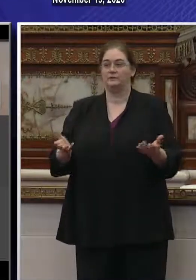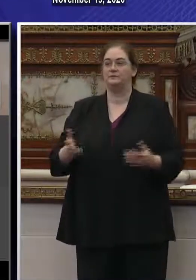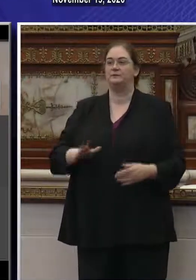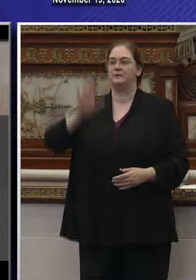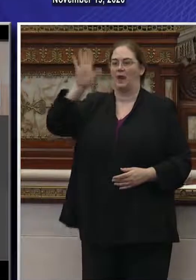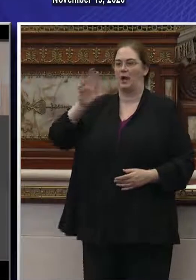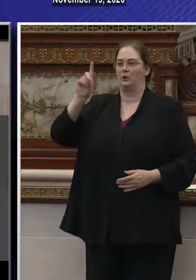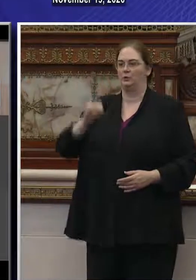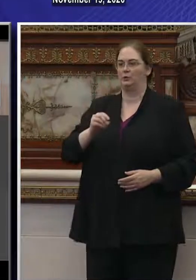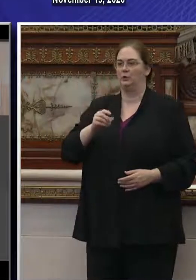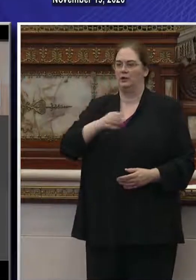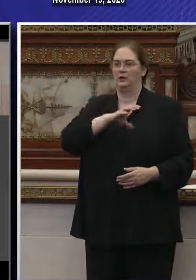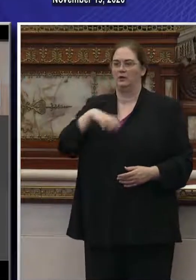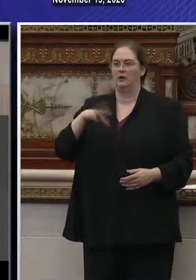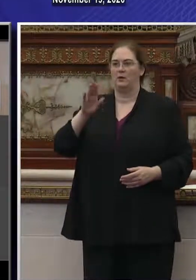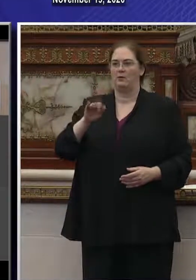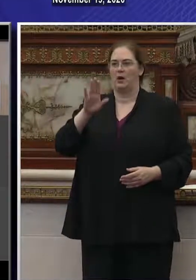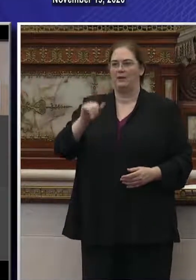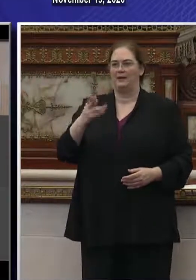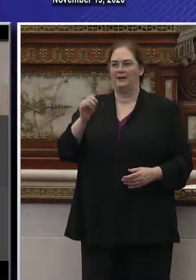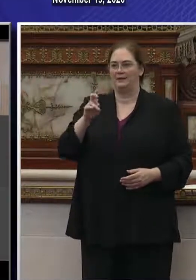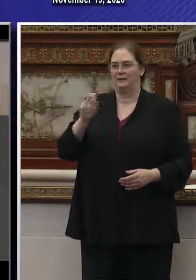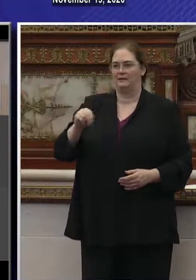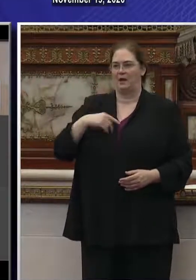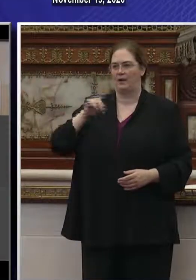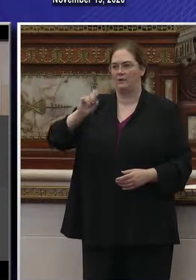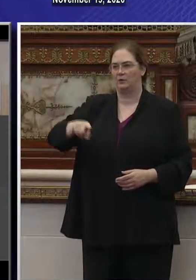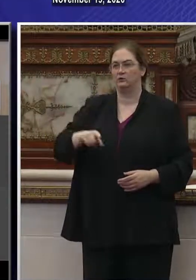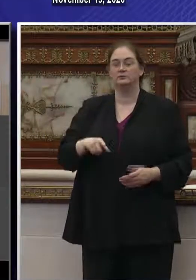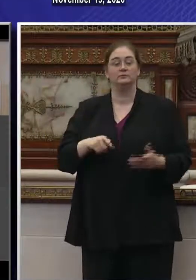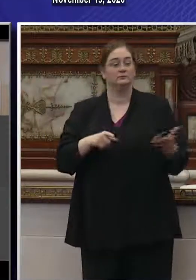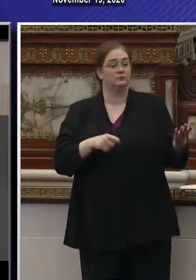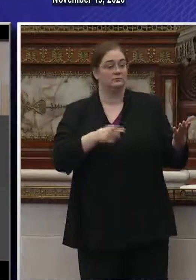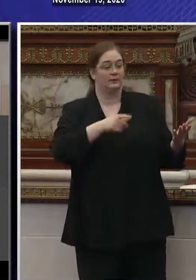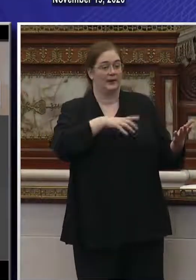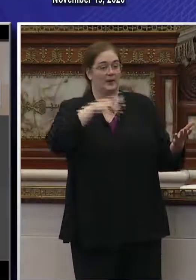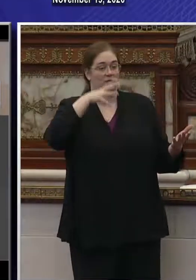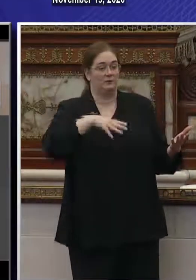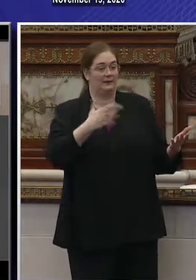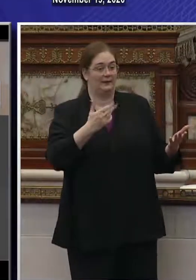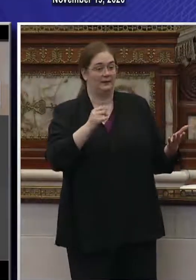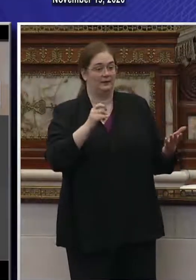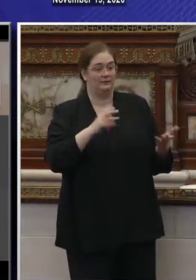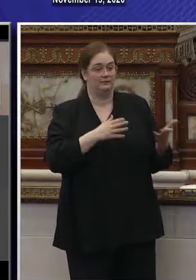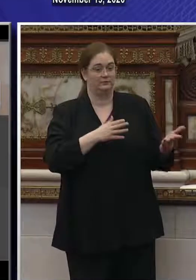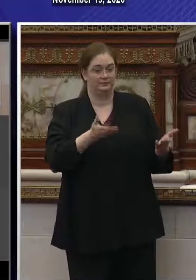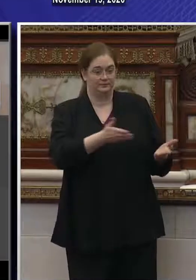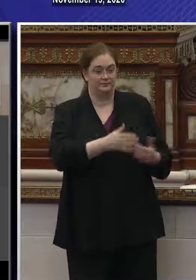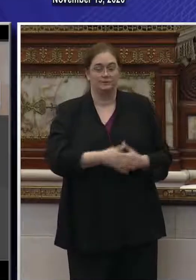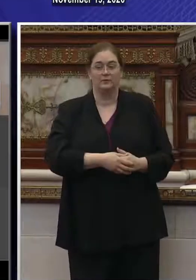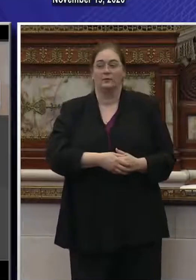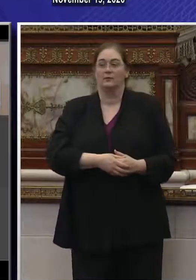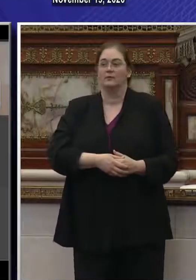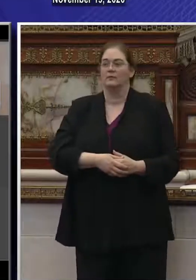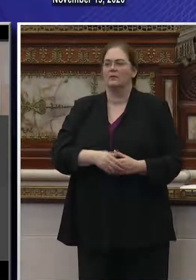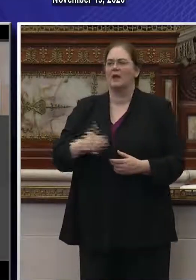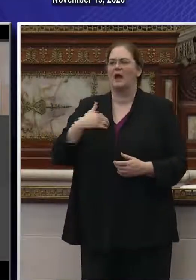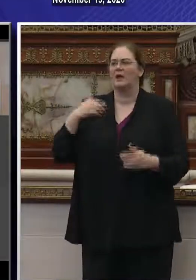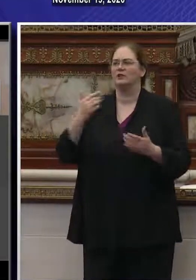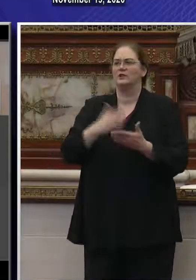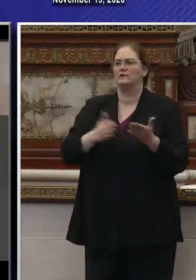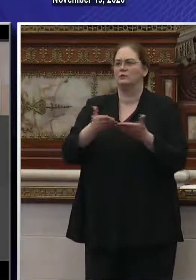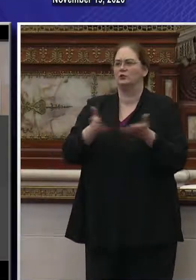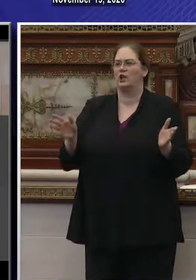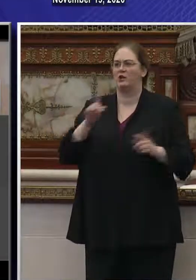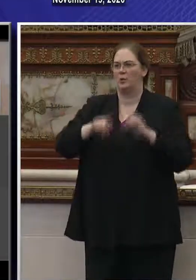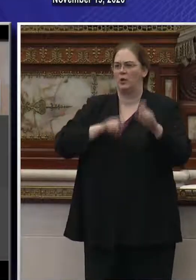Madam Chair. This is Councilman Bobby Heenan. Councilman Heenan. Chair, that's Councilman Heenan. So I have some general questions,